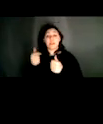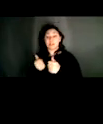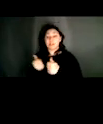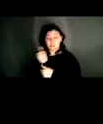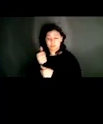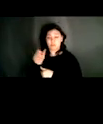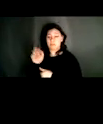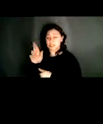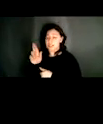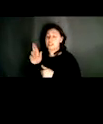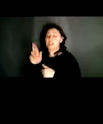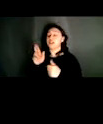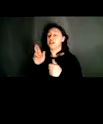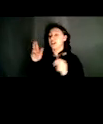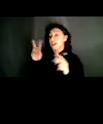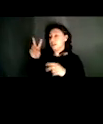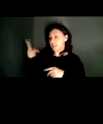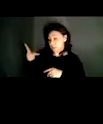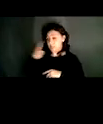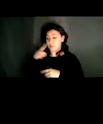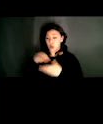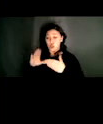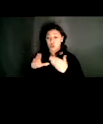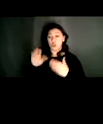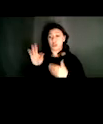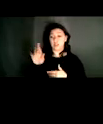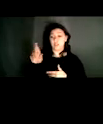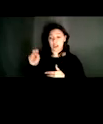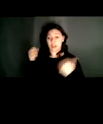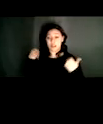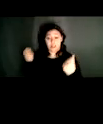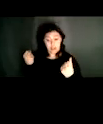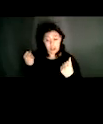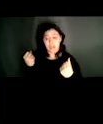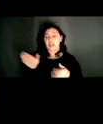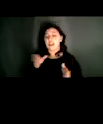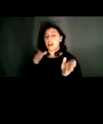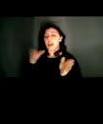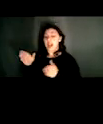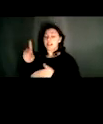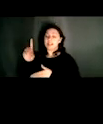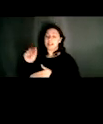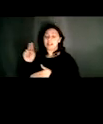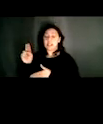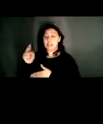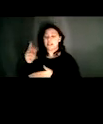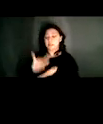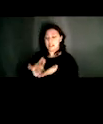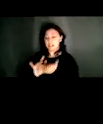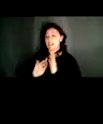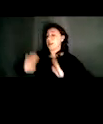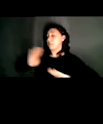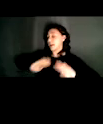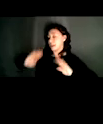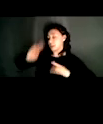of Medicine and Biologic Sciences. Let me start out by saying thank you to all of the awardees.